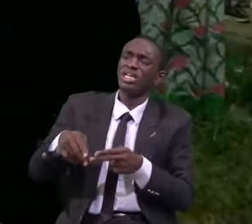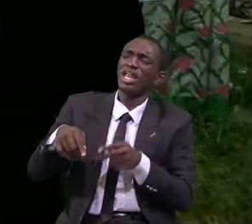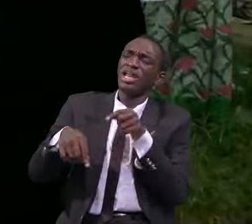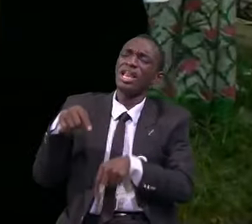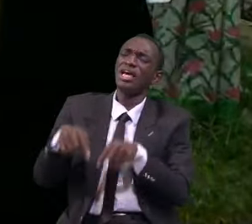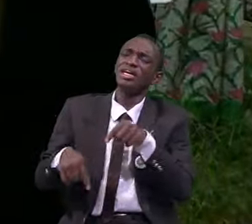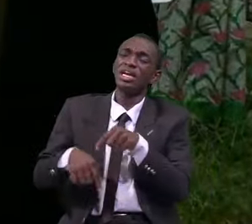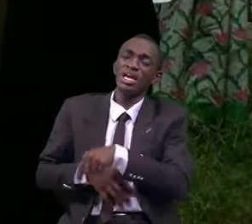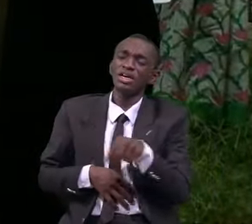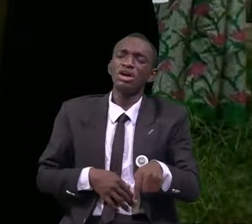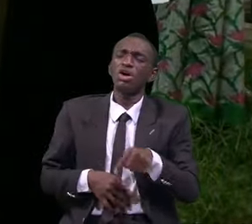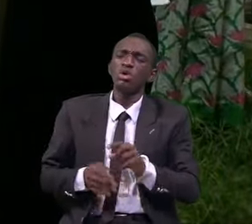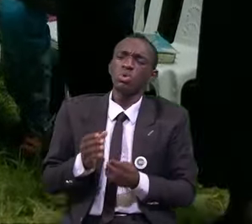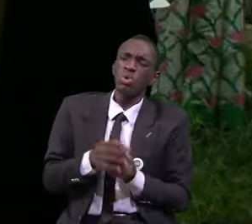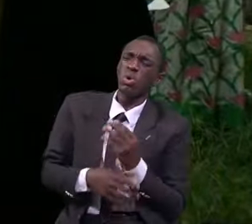name.